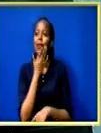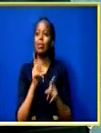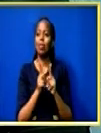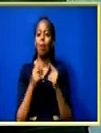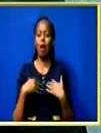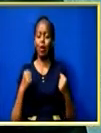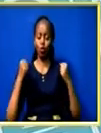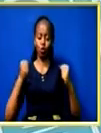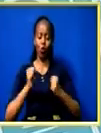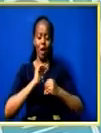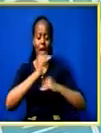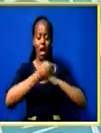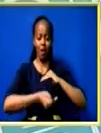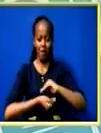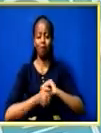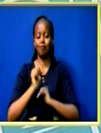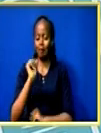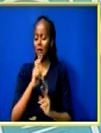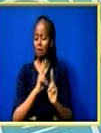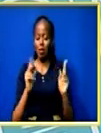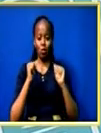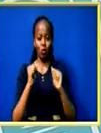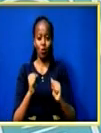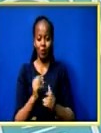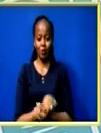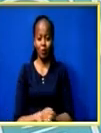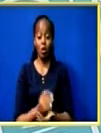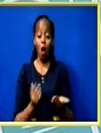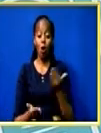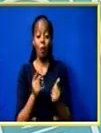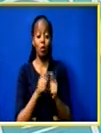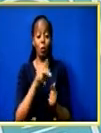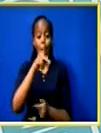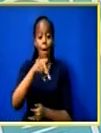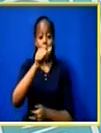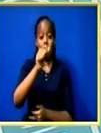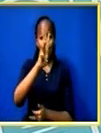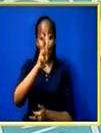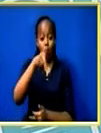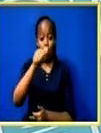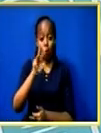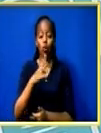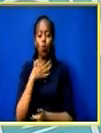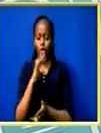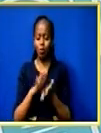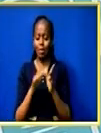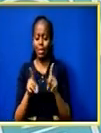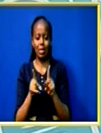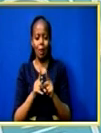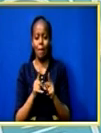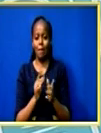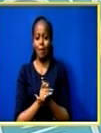strong shell. Yes, a very strong shell. True. Compared to pawpaws. So you love to be a pumpkin. So